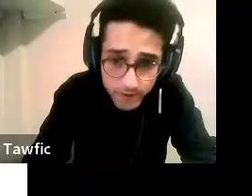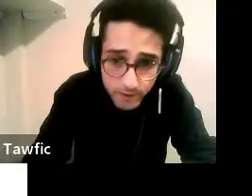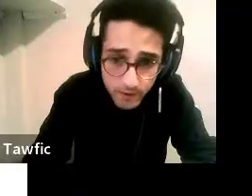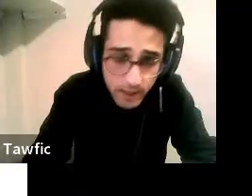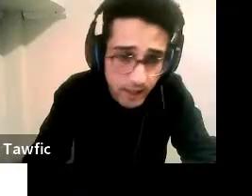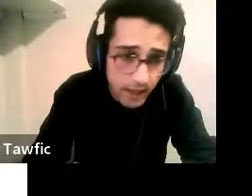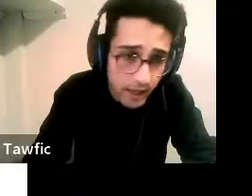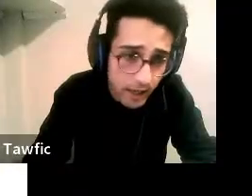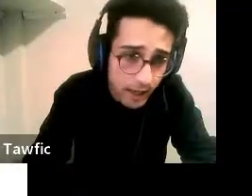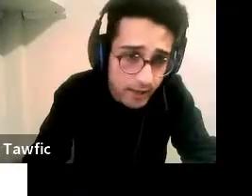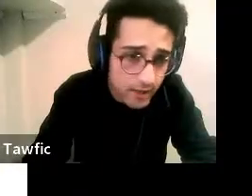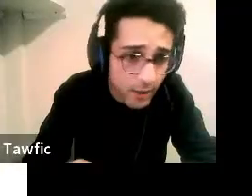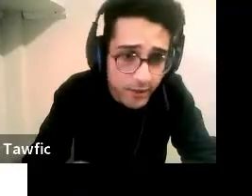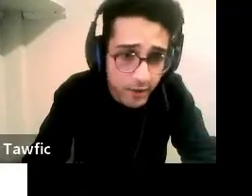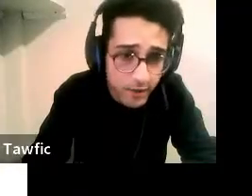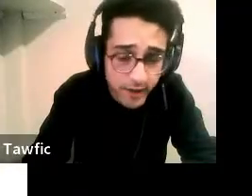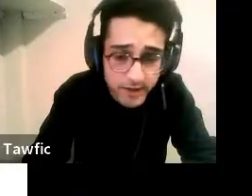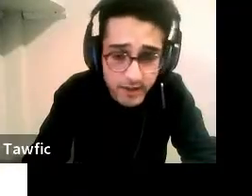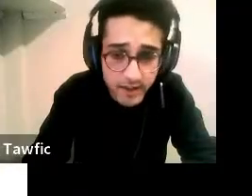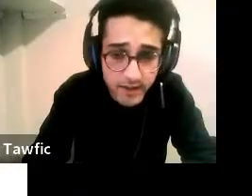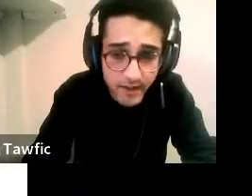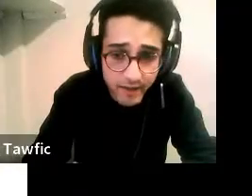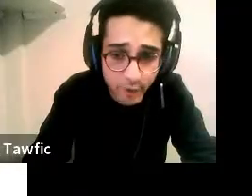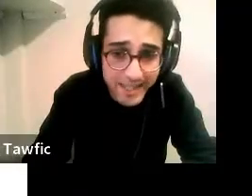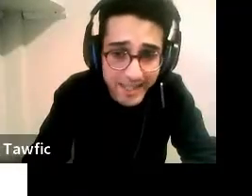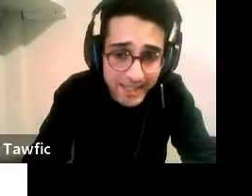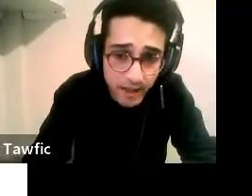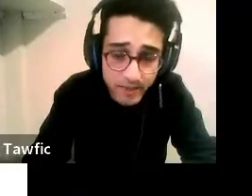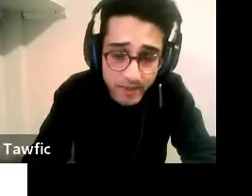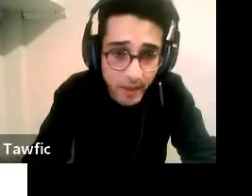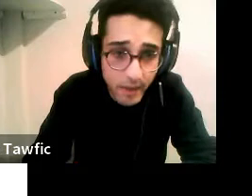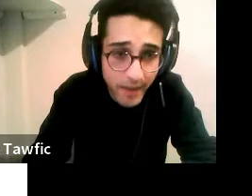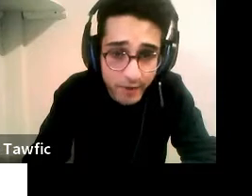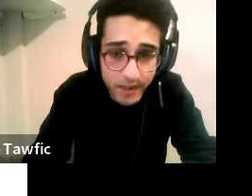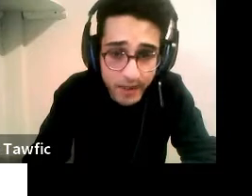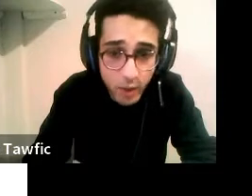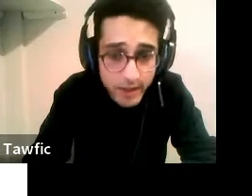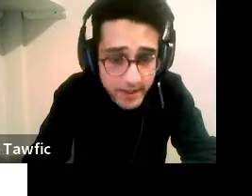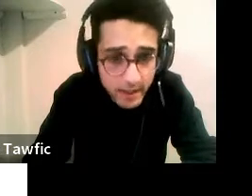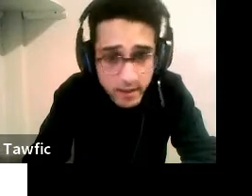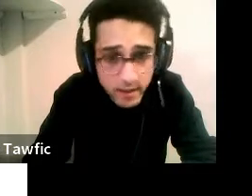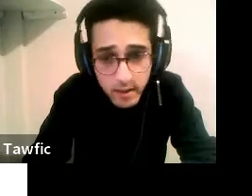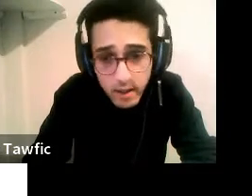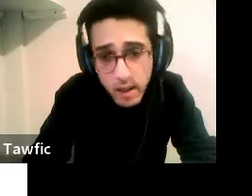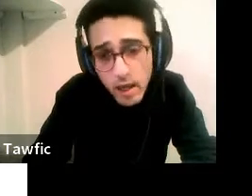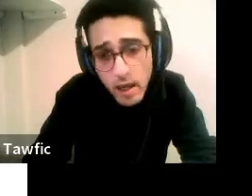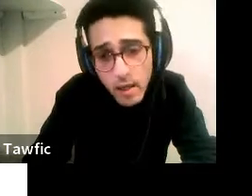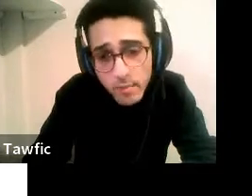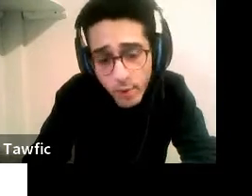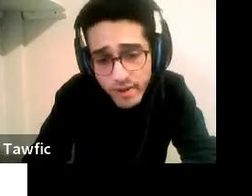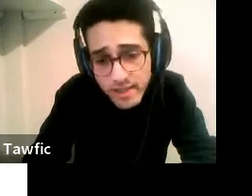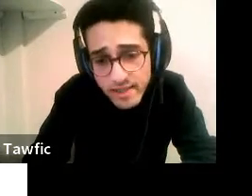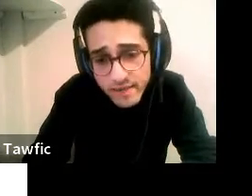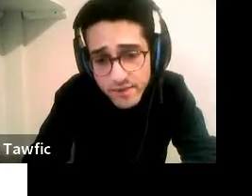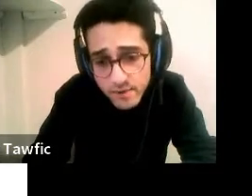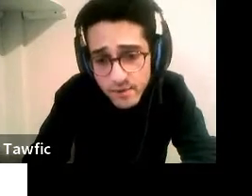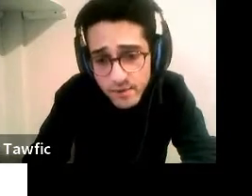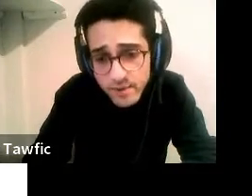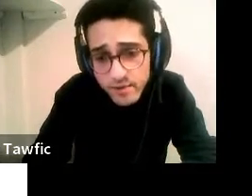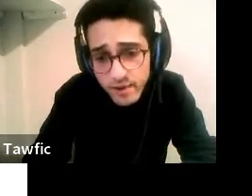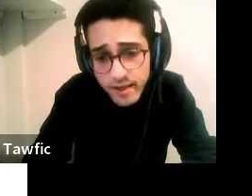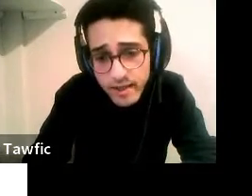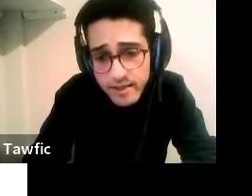straightforward. And I'm also not trying to suggest that they avoid key dilemmas about power and inequality. But what these gifts